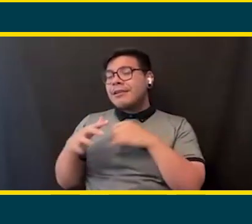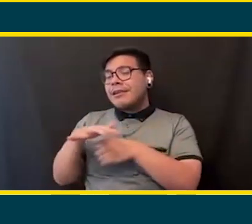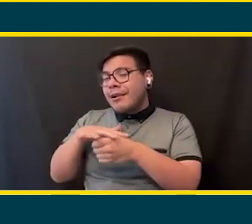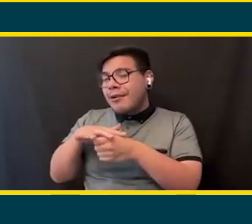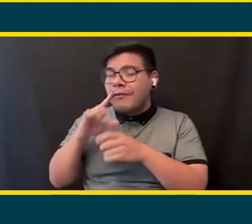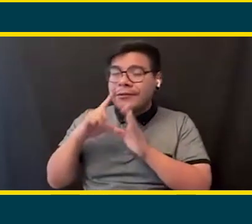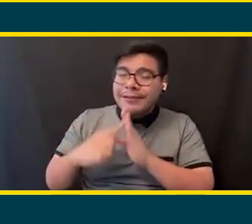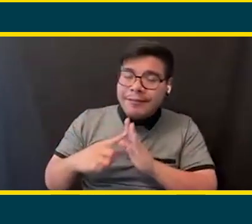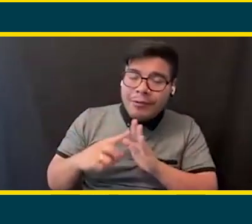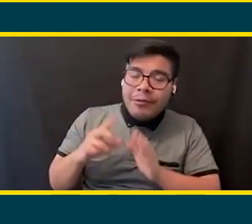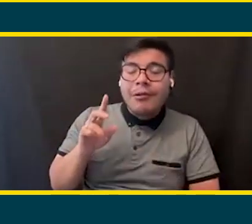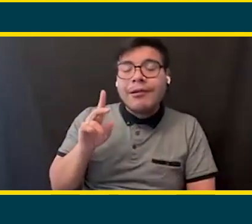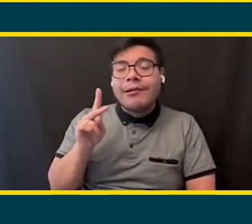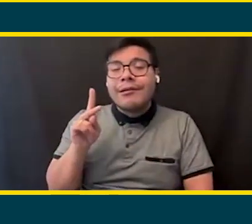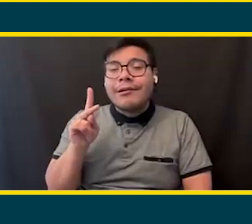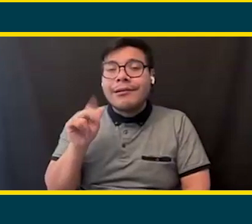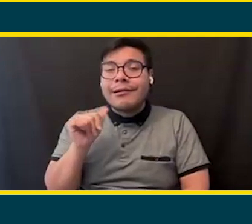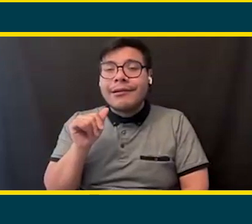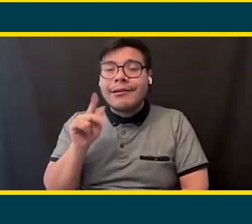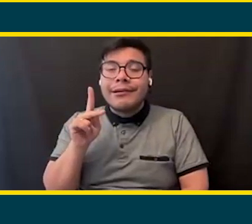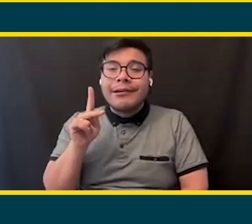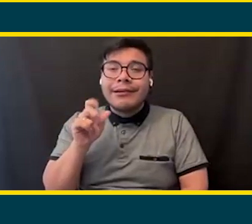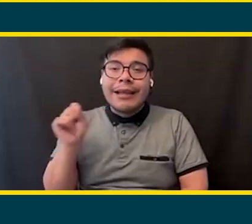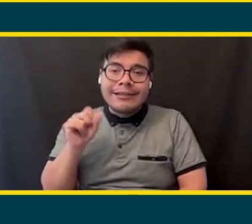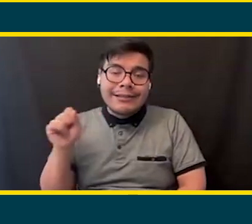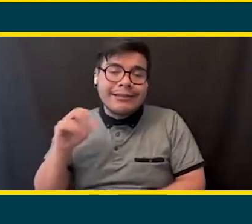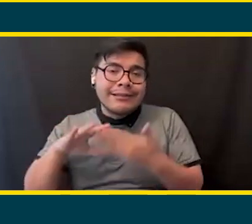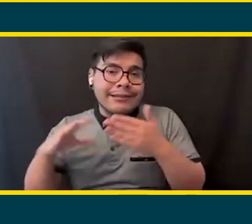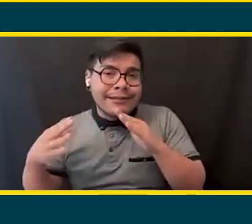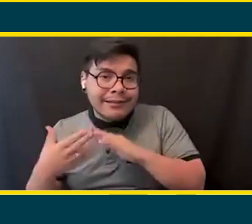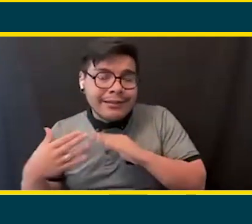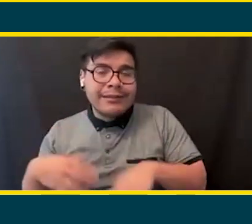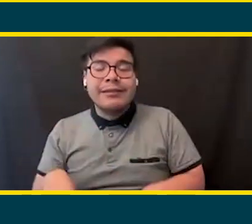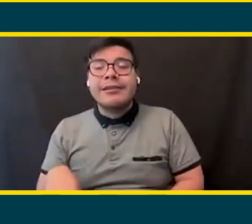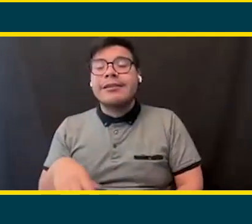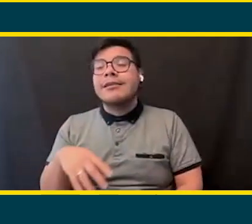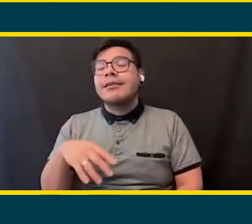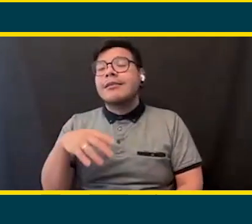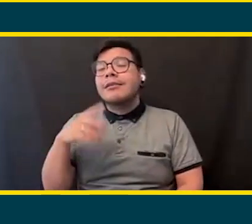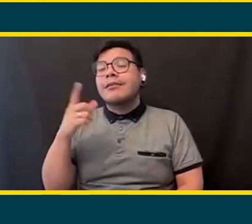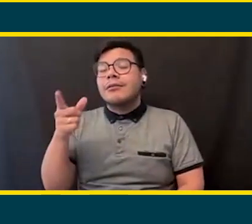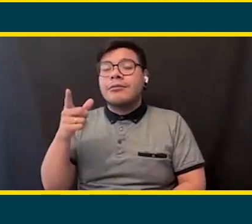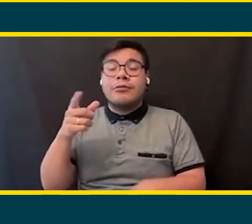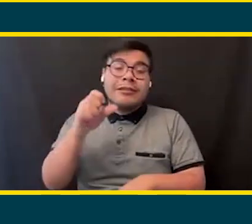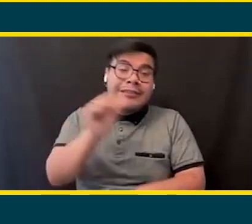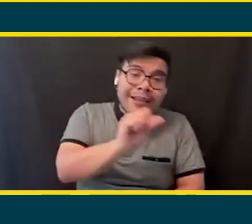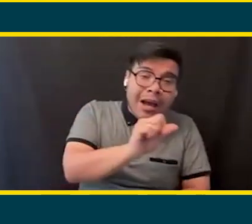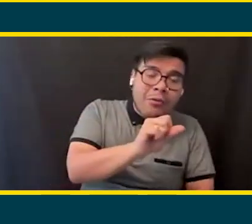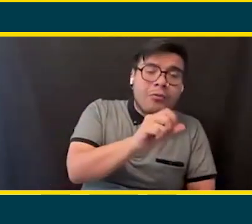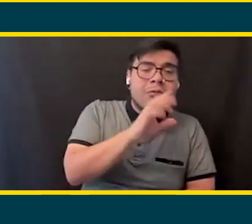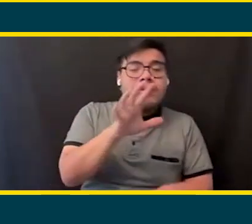Kansas City, and even like Seattle is this way too, where it's like there's a dense population of